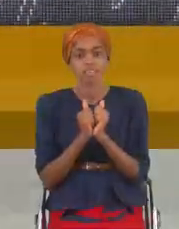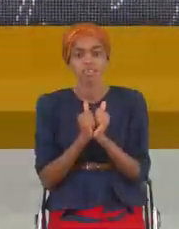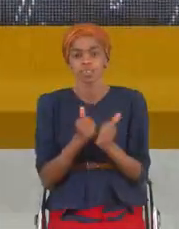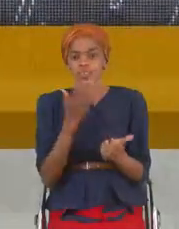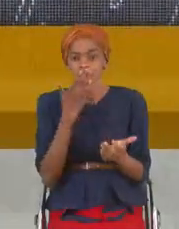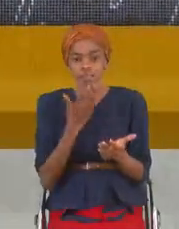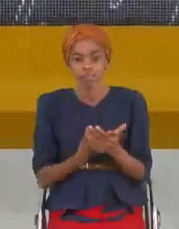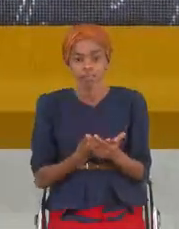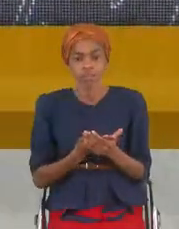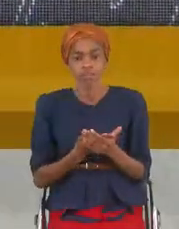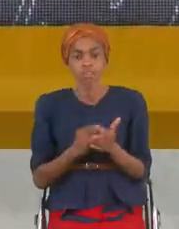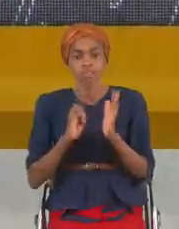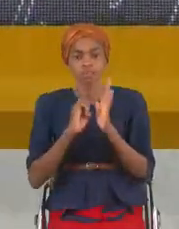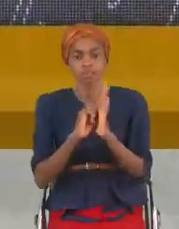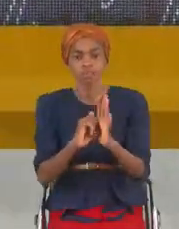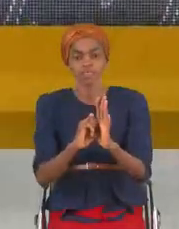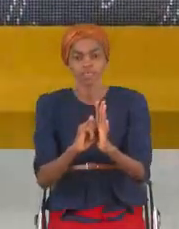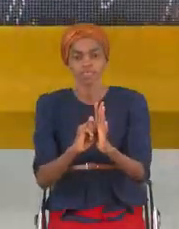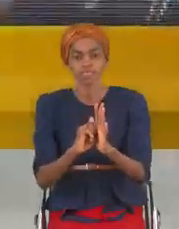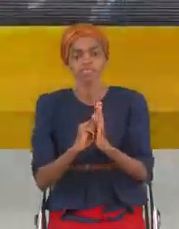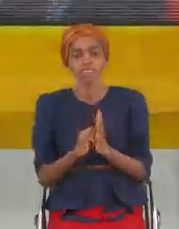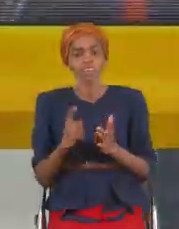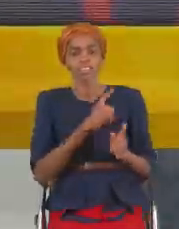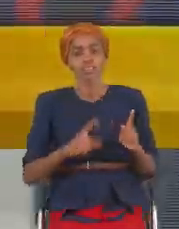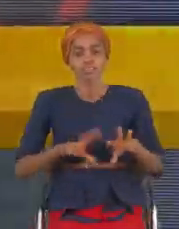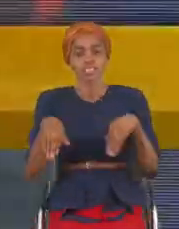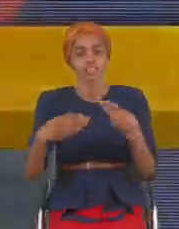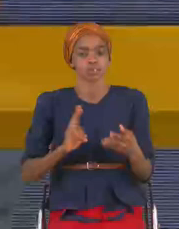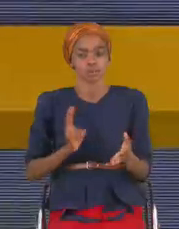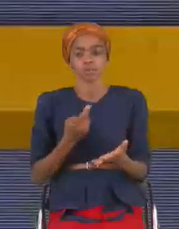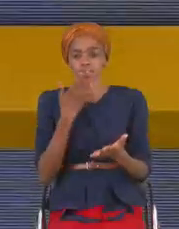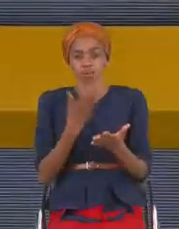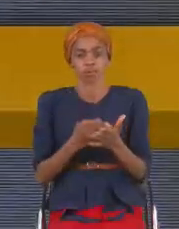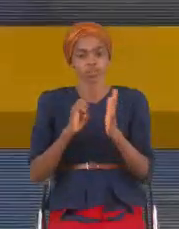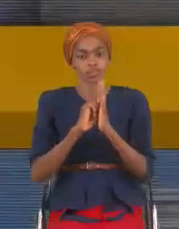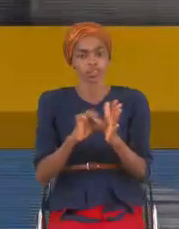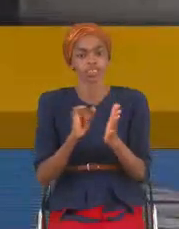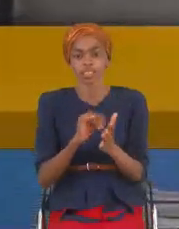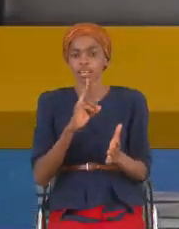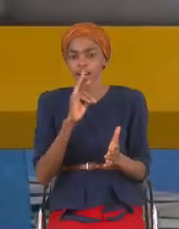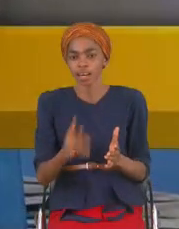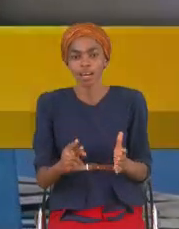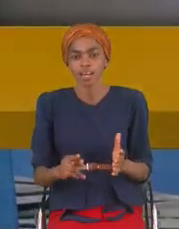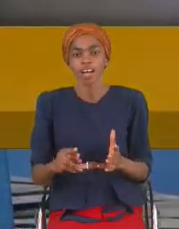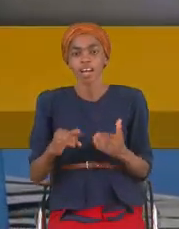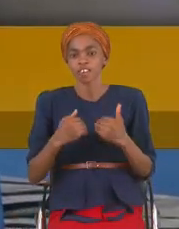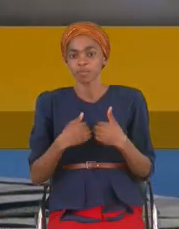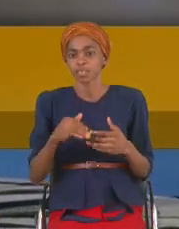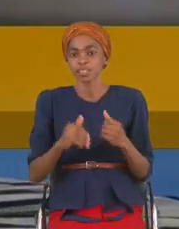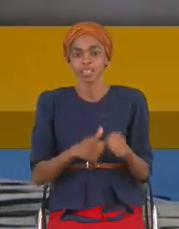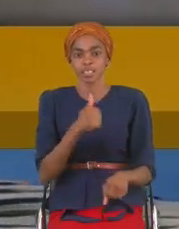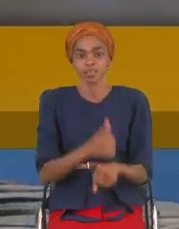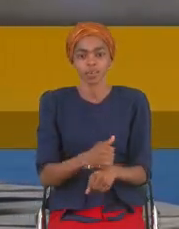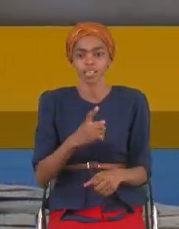models. The Lord gives us models that he has accredited, and he says, look at what